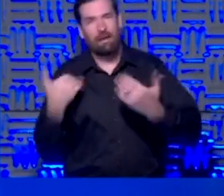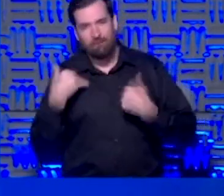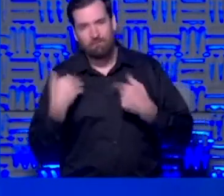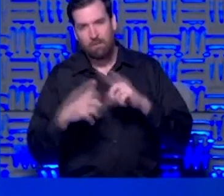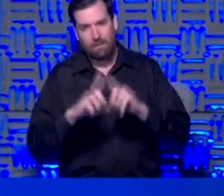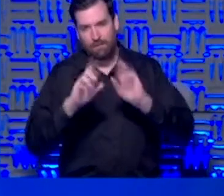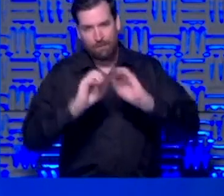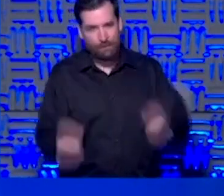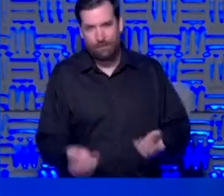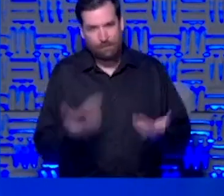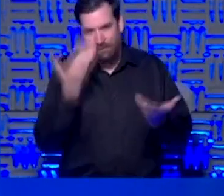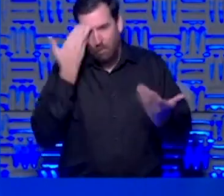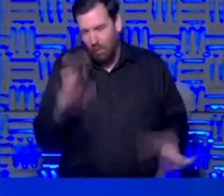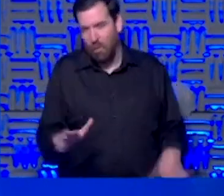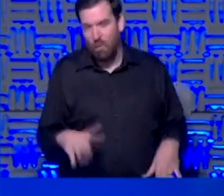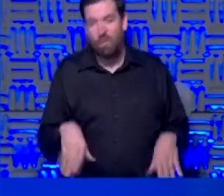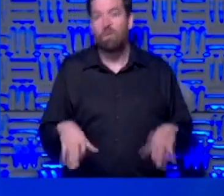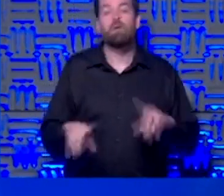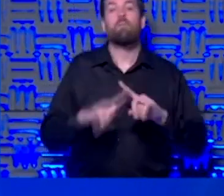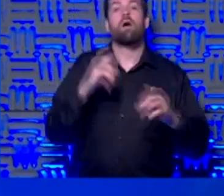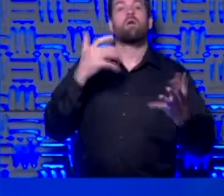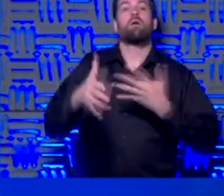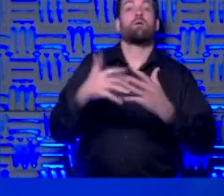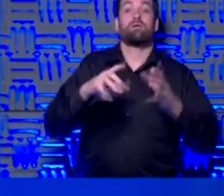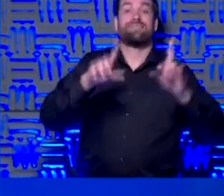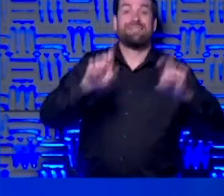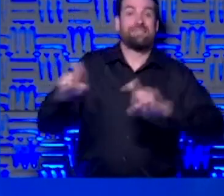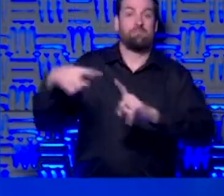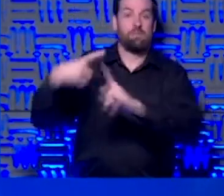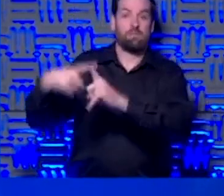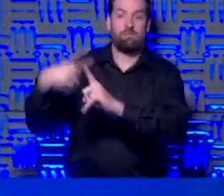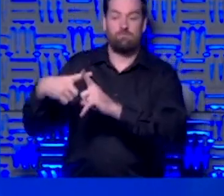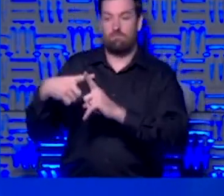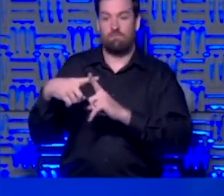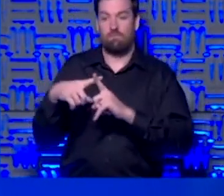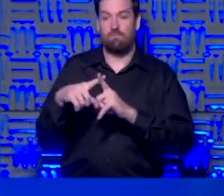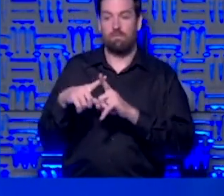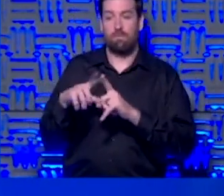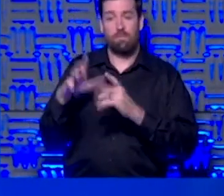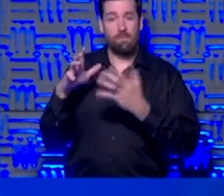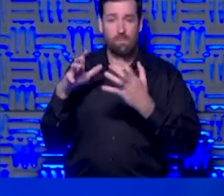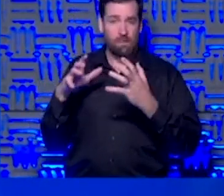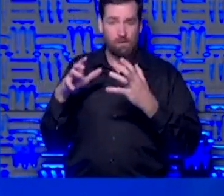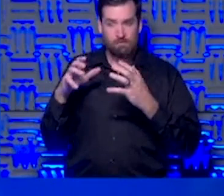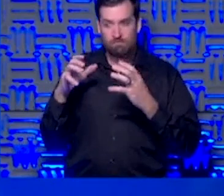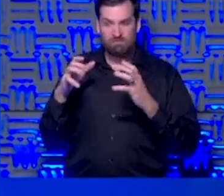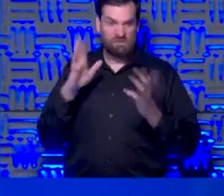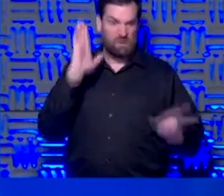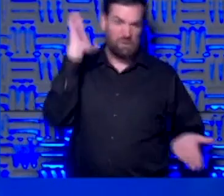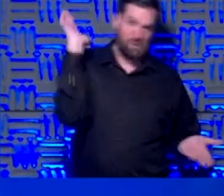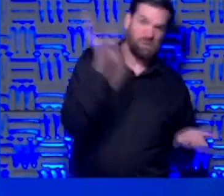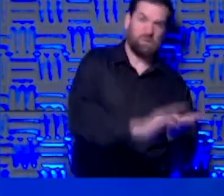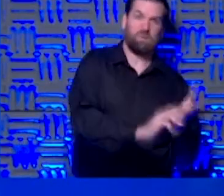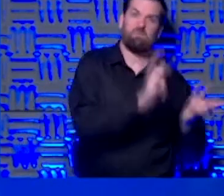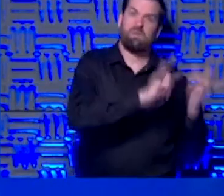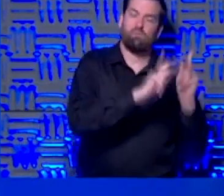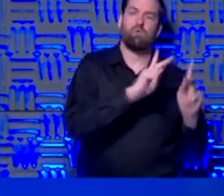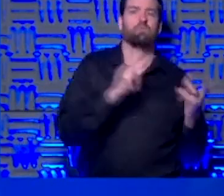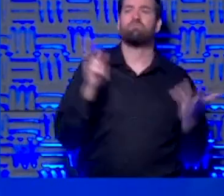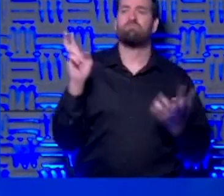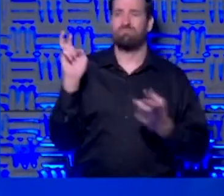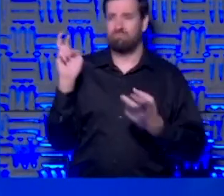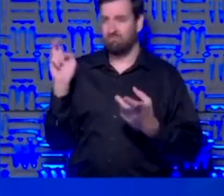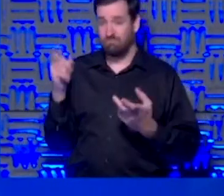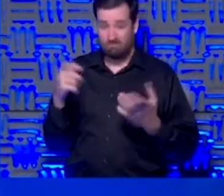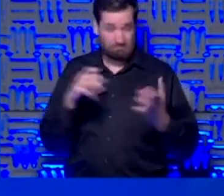know. But still, nevertheless, the number of tests that are positive in a sparsely populated county may be a lot less. And so it's hard to say you